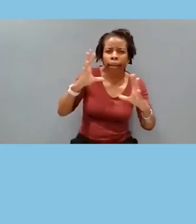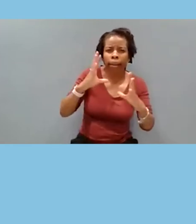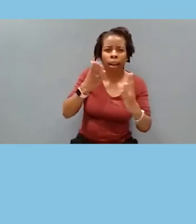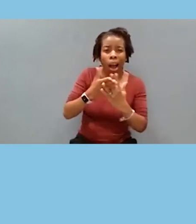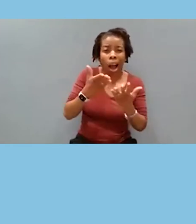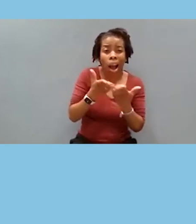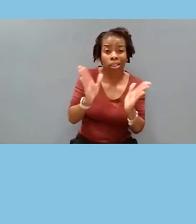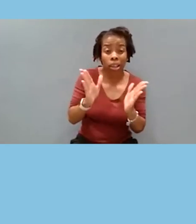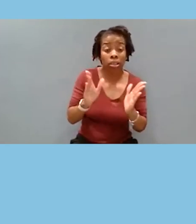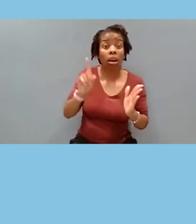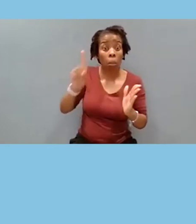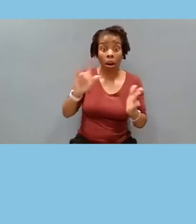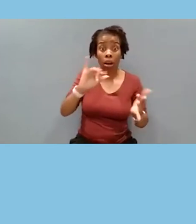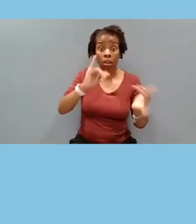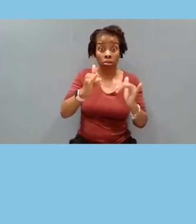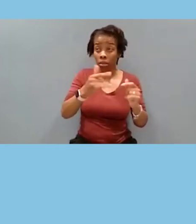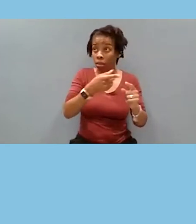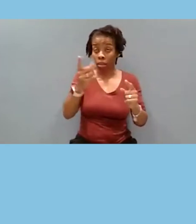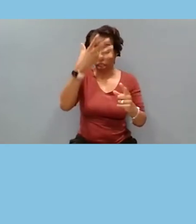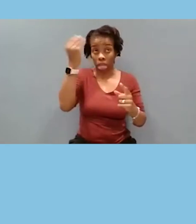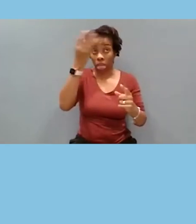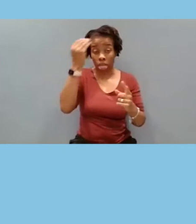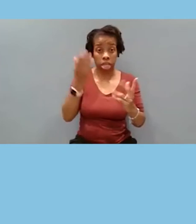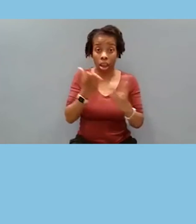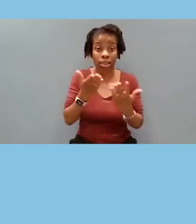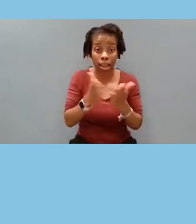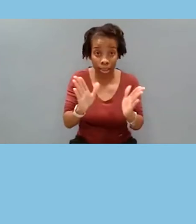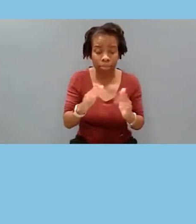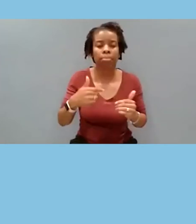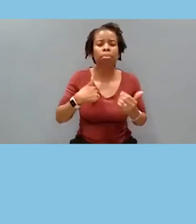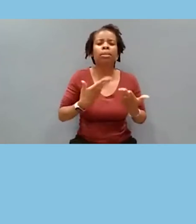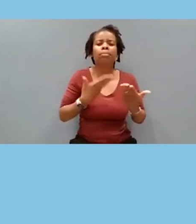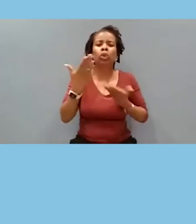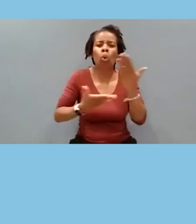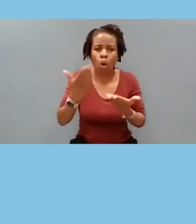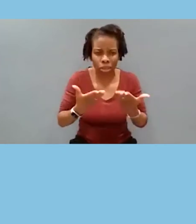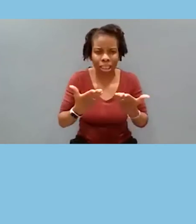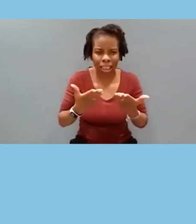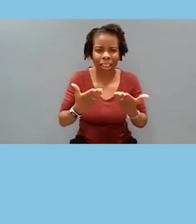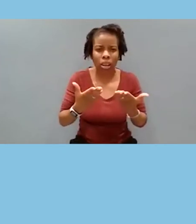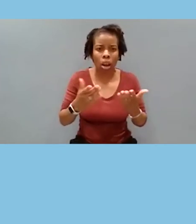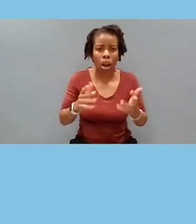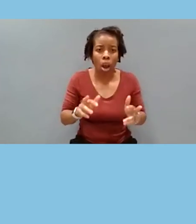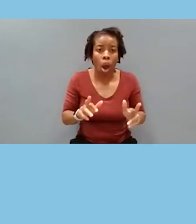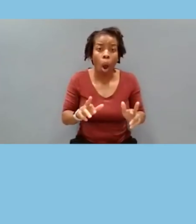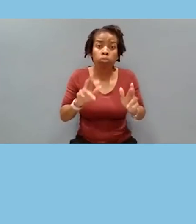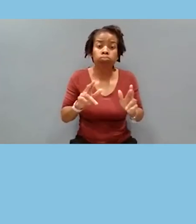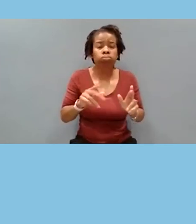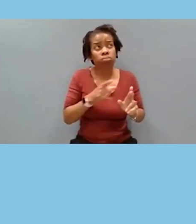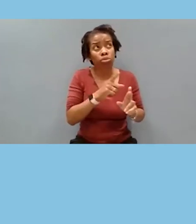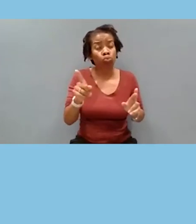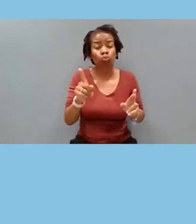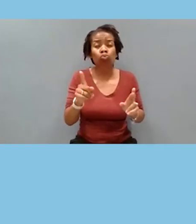they slip from our imagination. It's a story which I hope isn't just a lament,